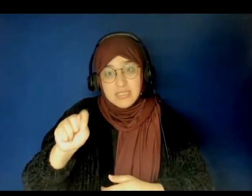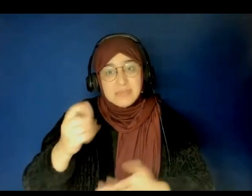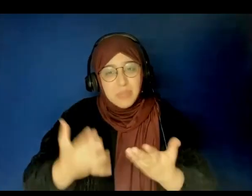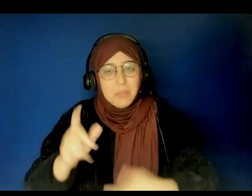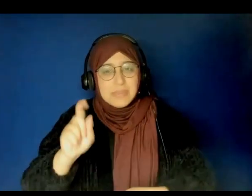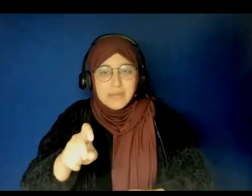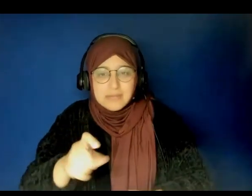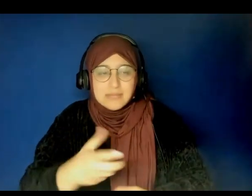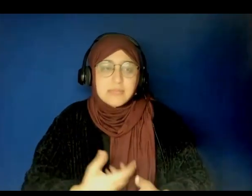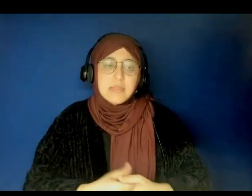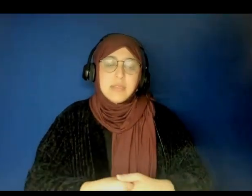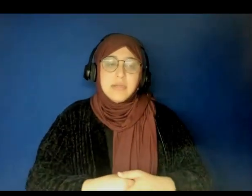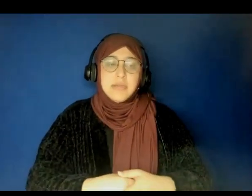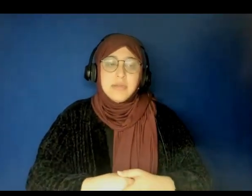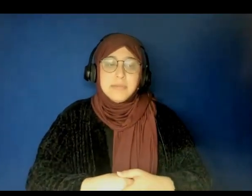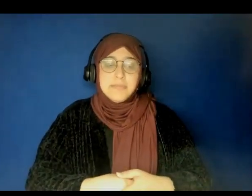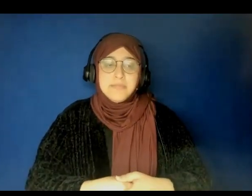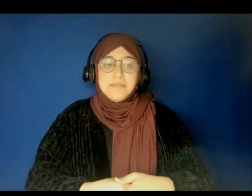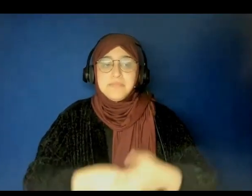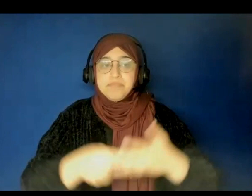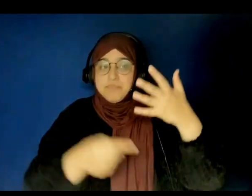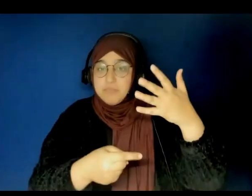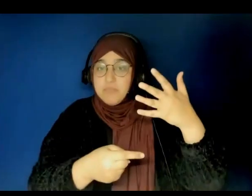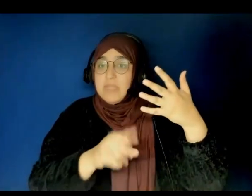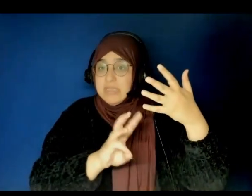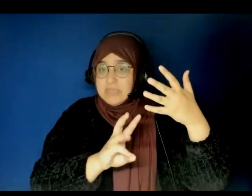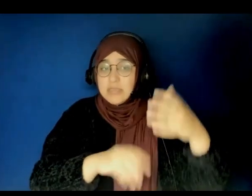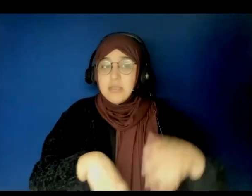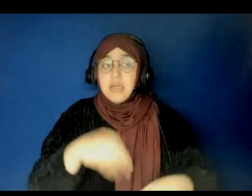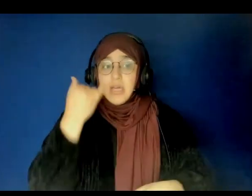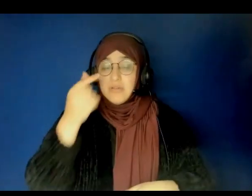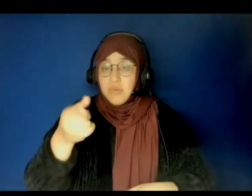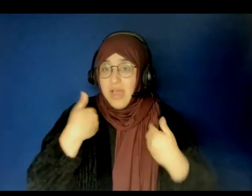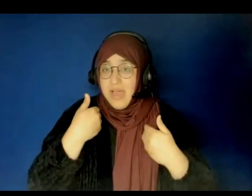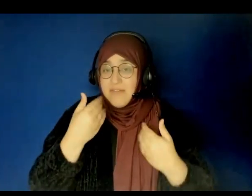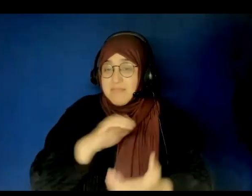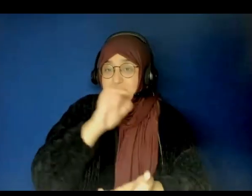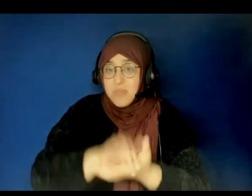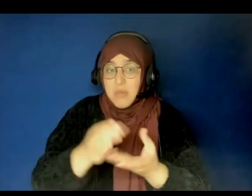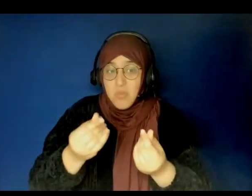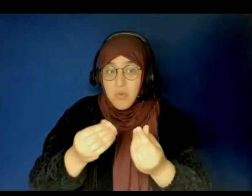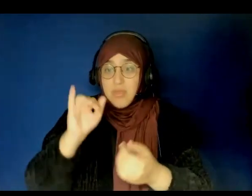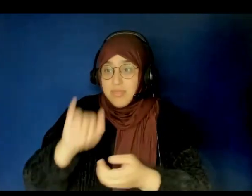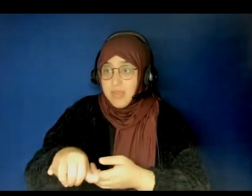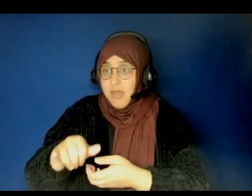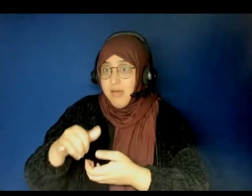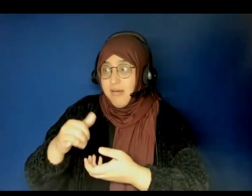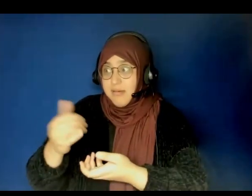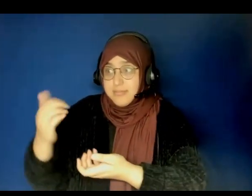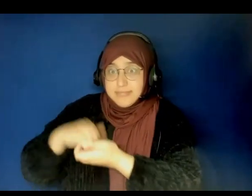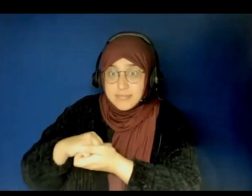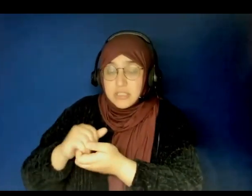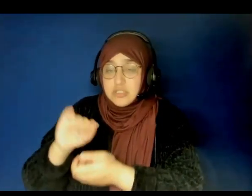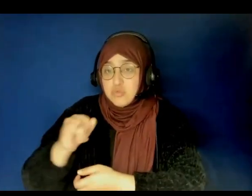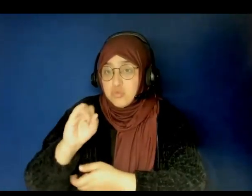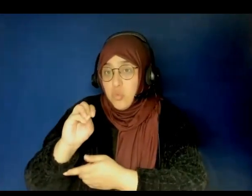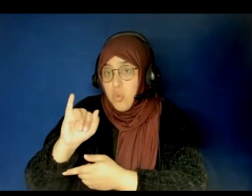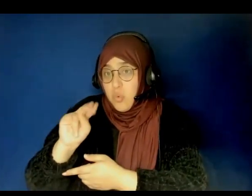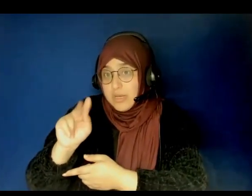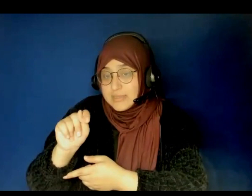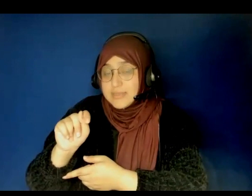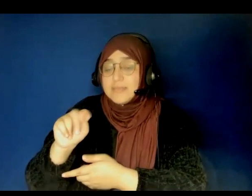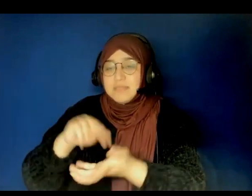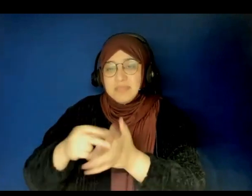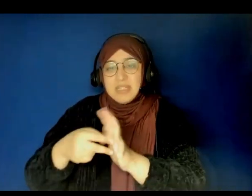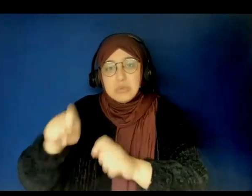have marital property that is joint or separate, you may need a marital property agreement. And